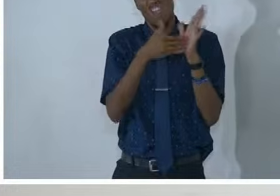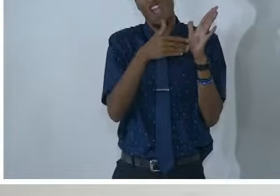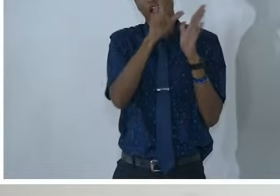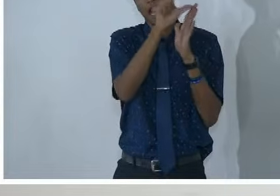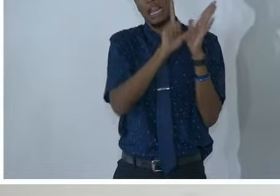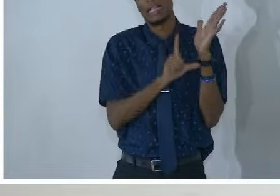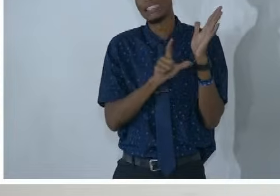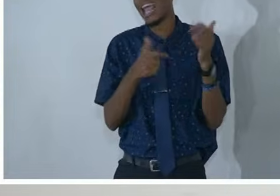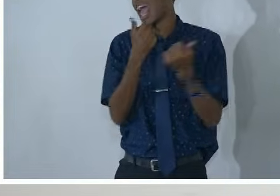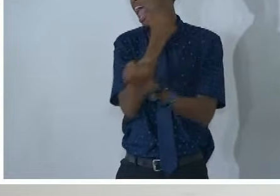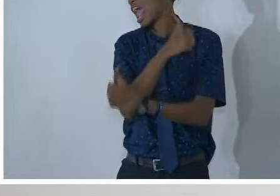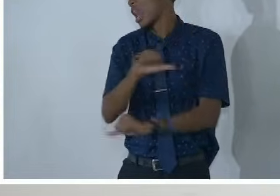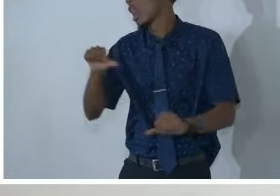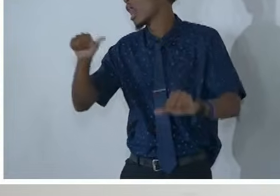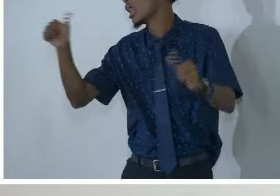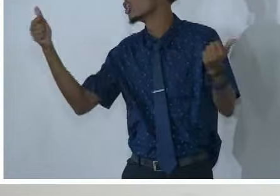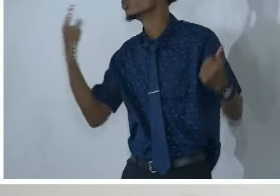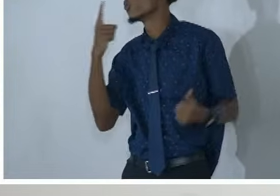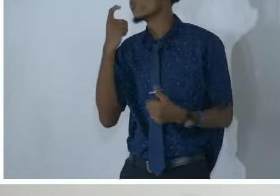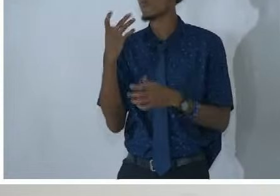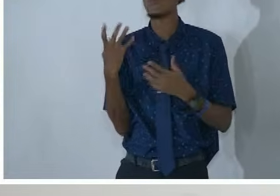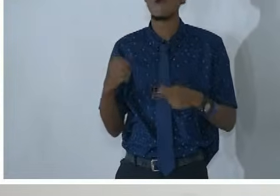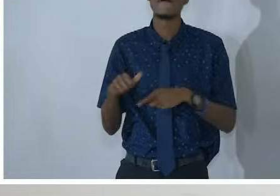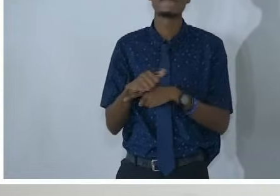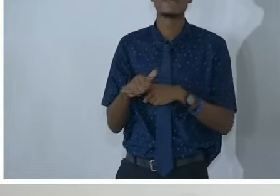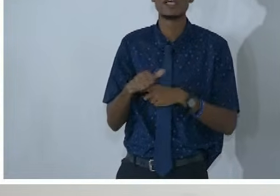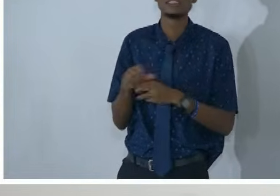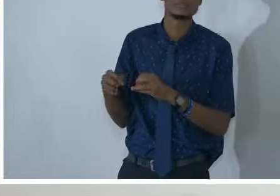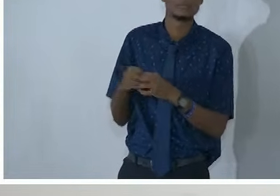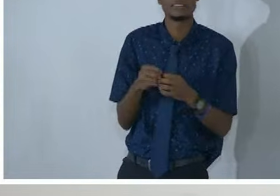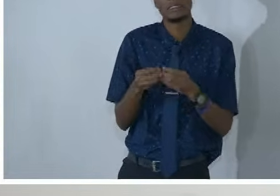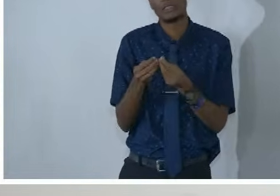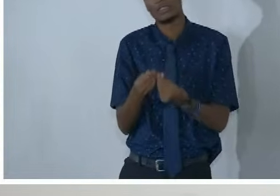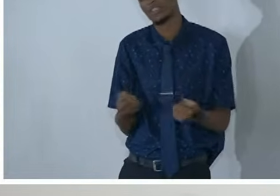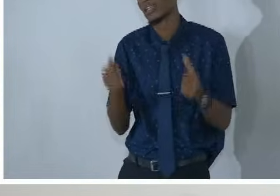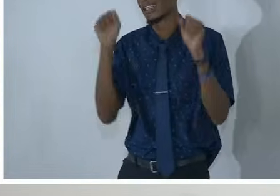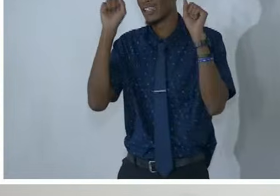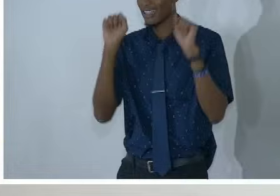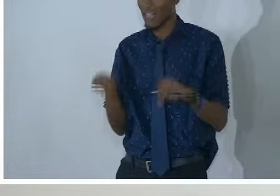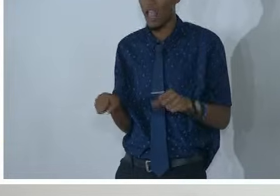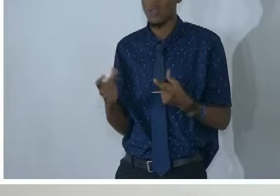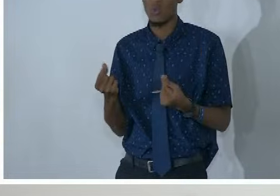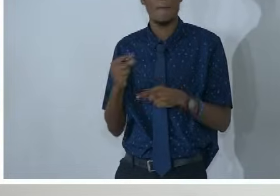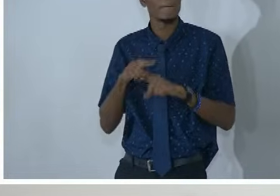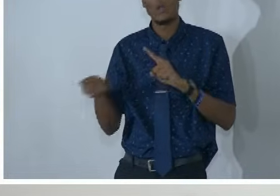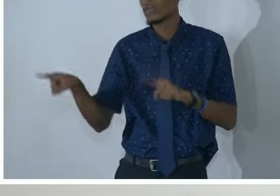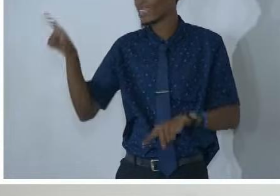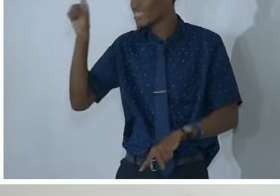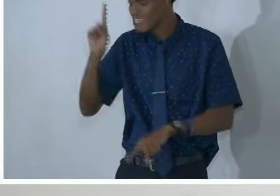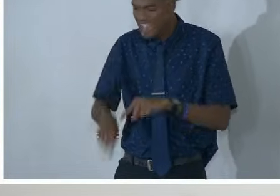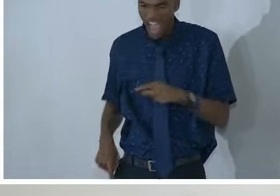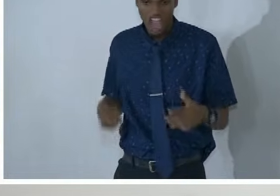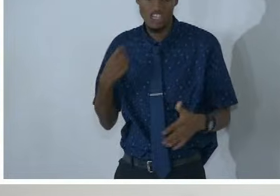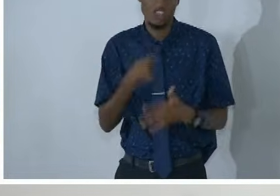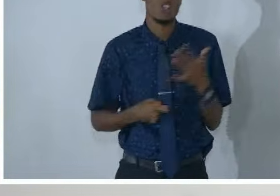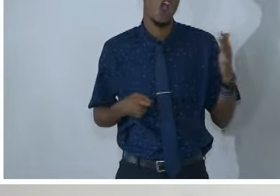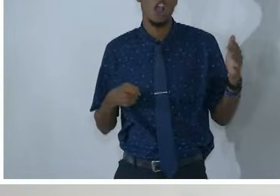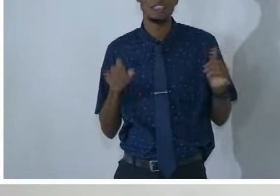Anyone else who wants to practice mediation can do so, but they must charge. Okay, that's the